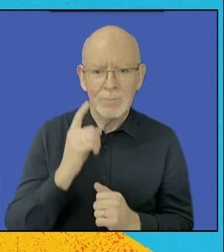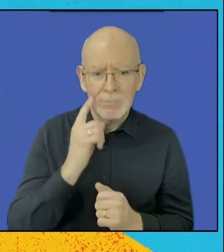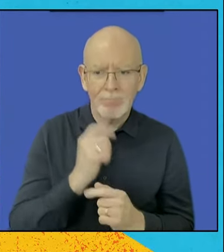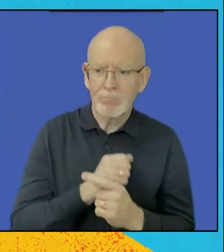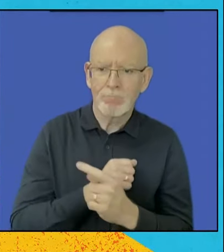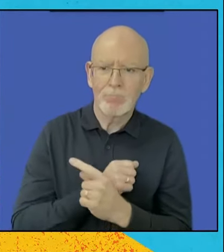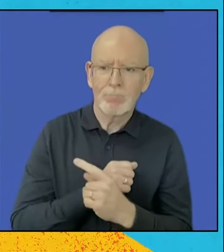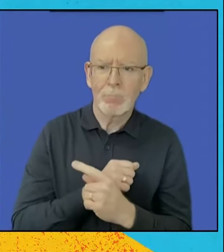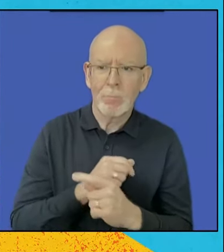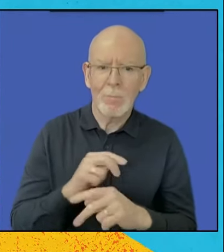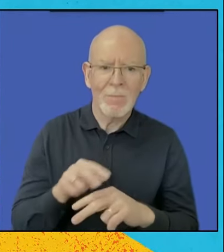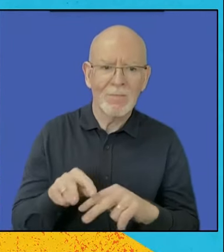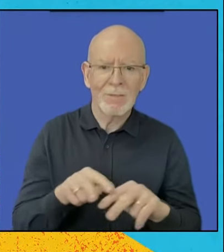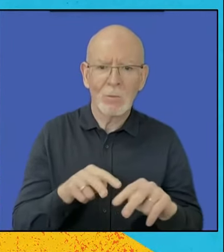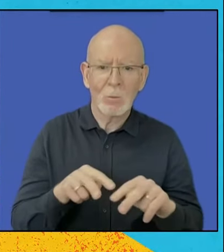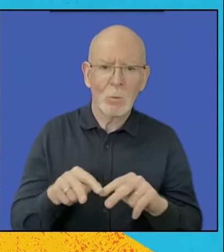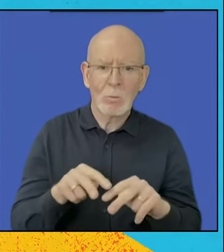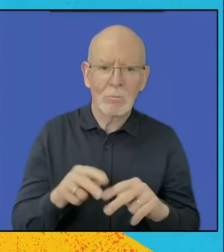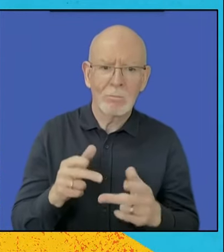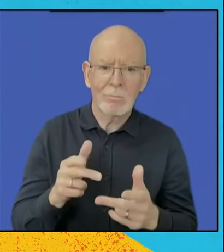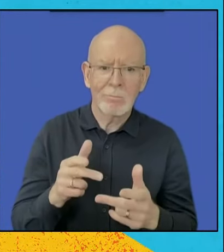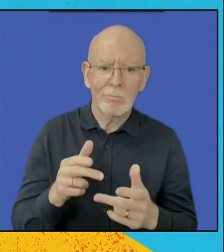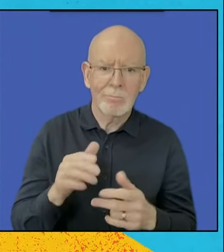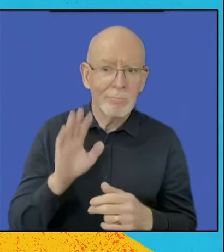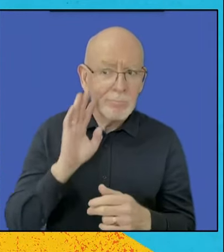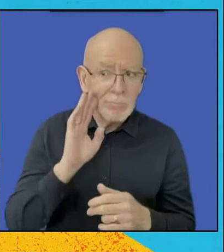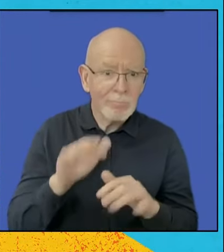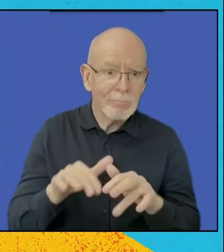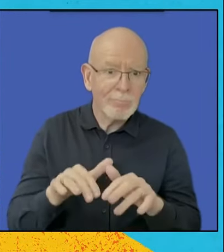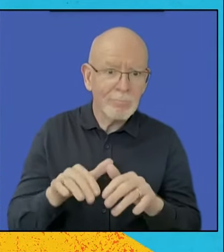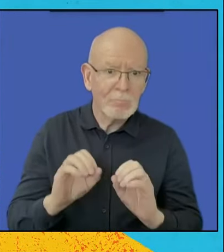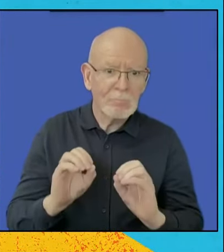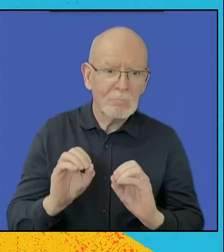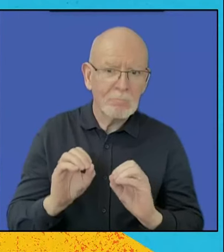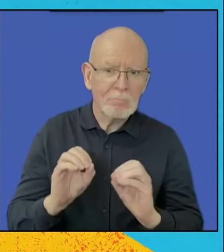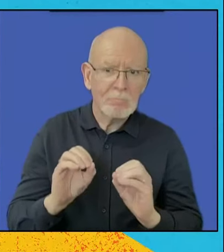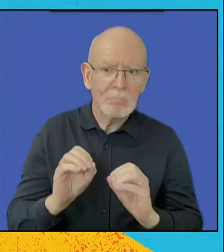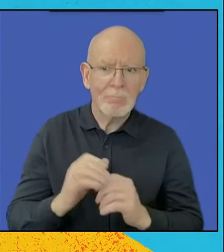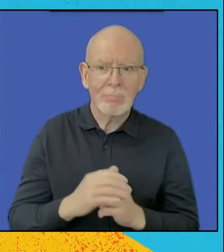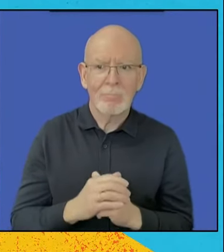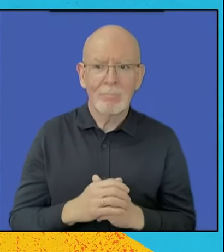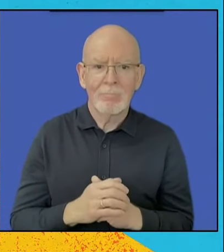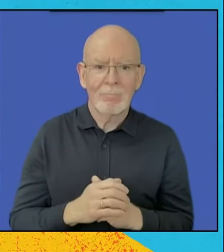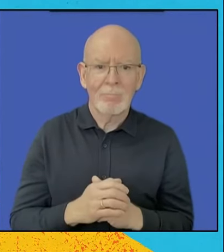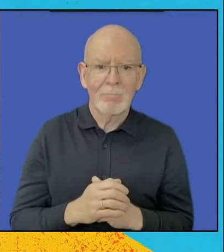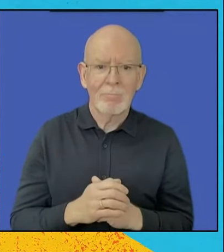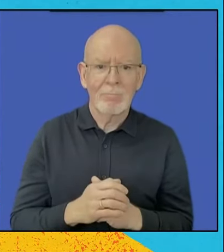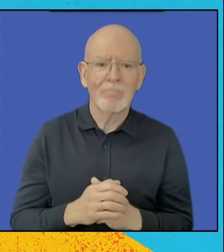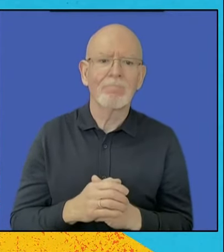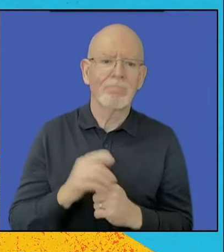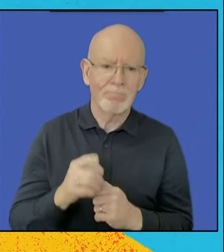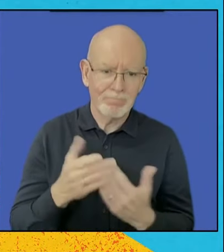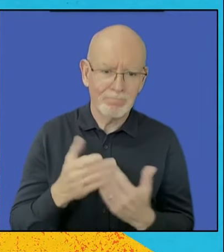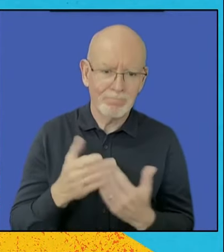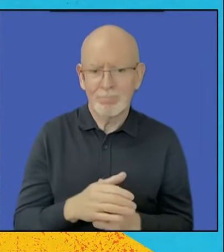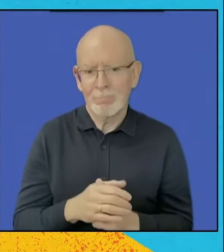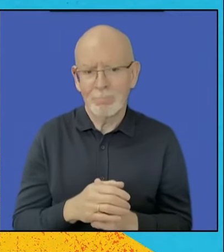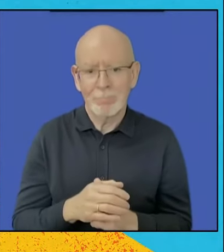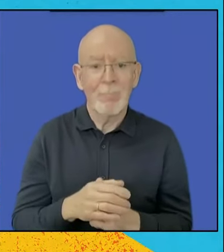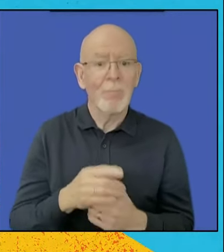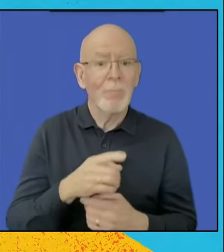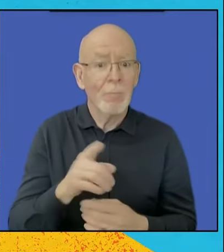young people is the driving force of this forum's discussion. It is the reason behind the new UN Youth Office that will